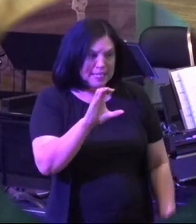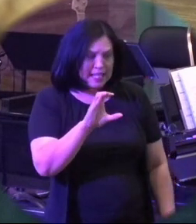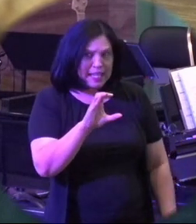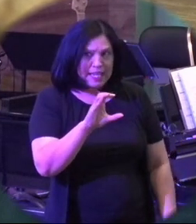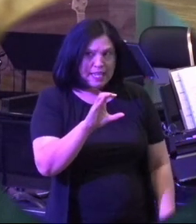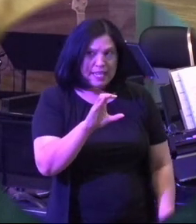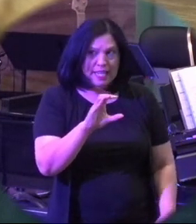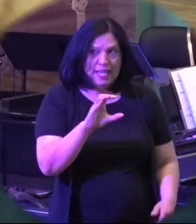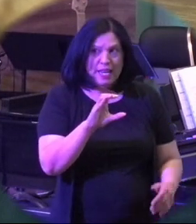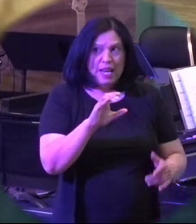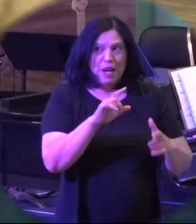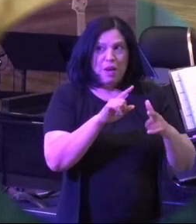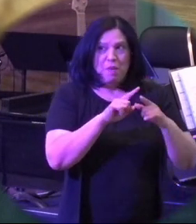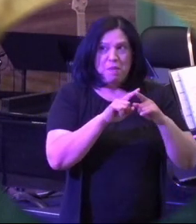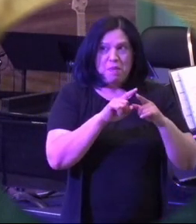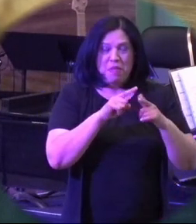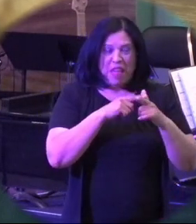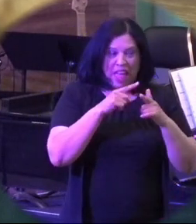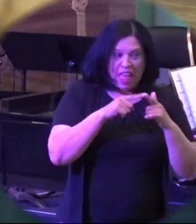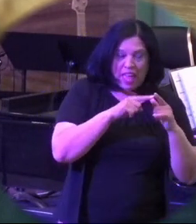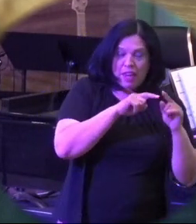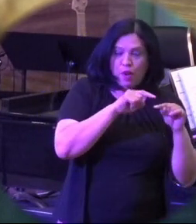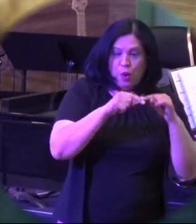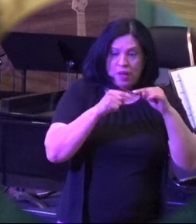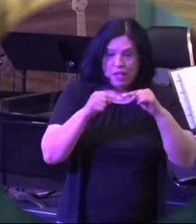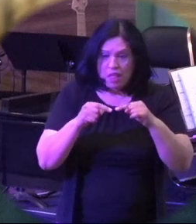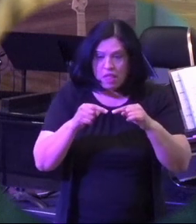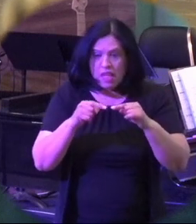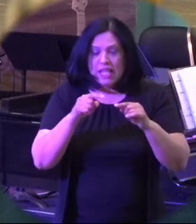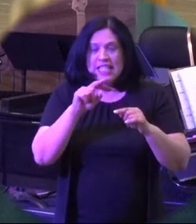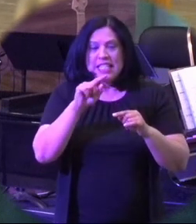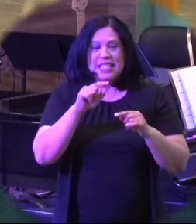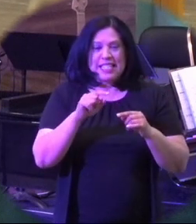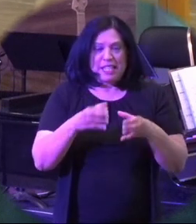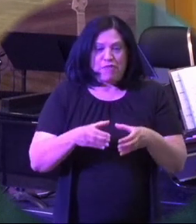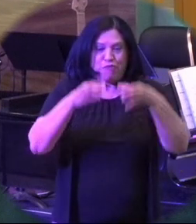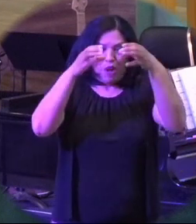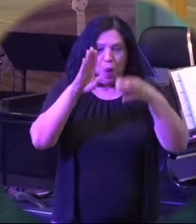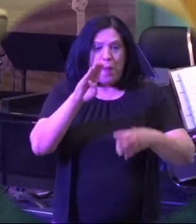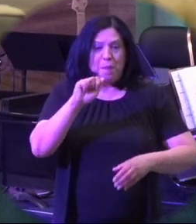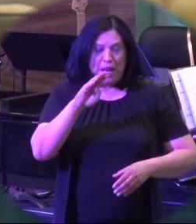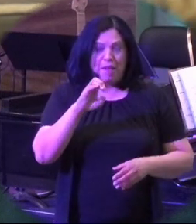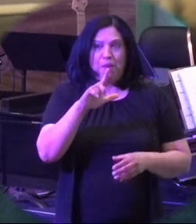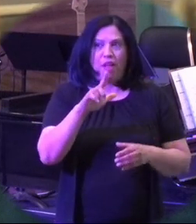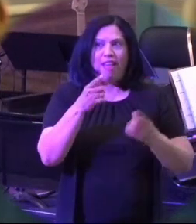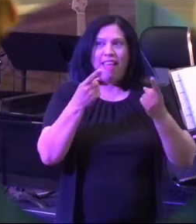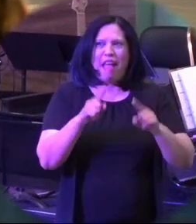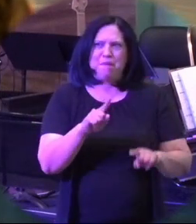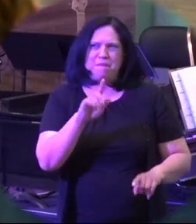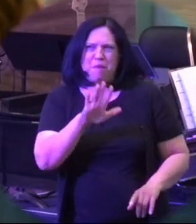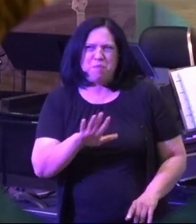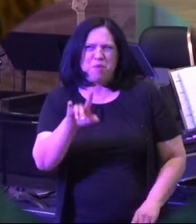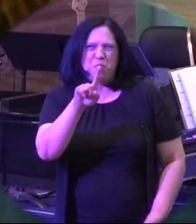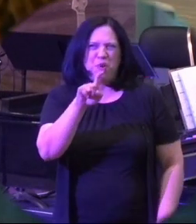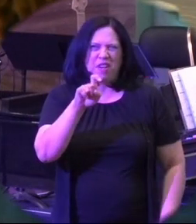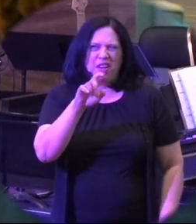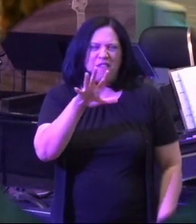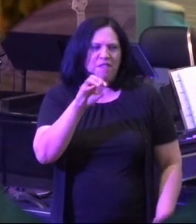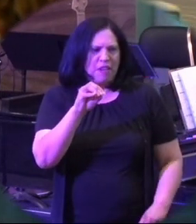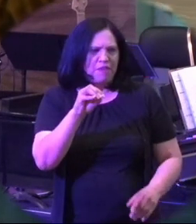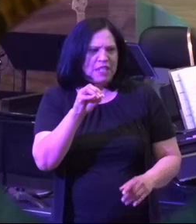down, the Tower of Babel probably happened only about 100 or 150 years after the great flood of